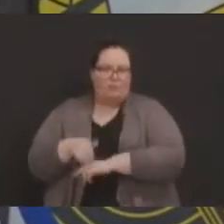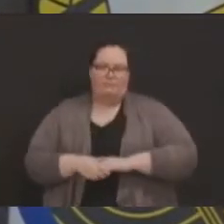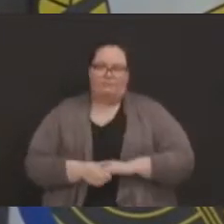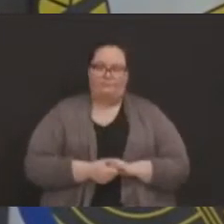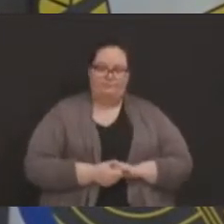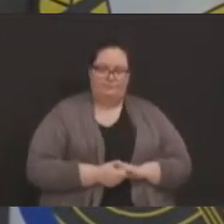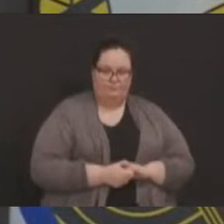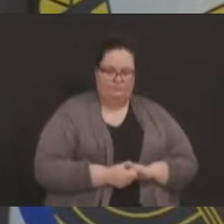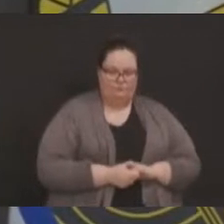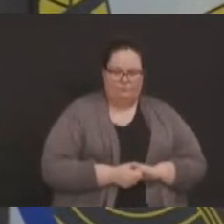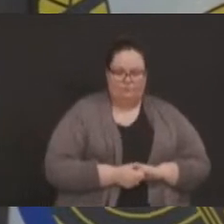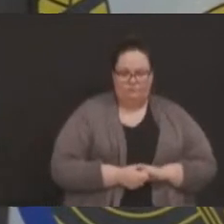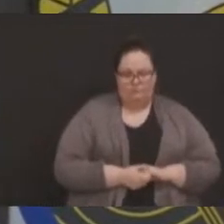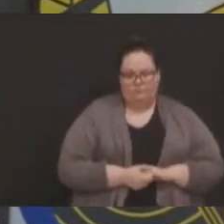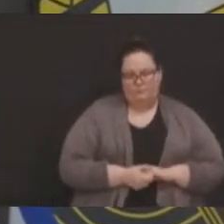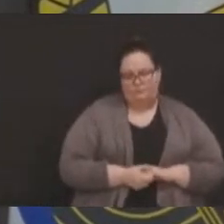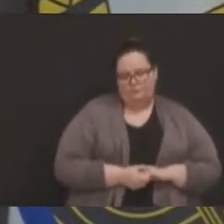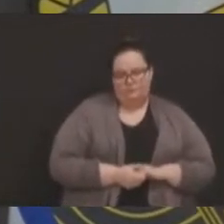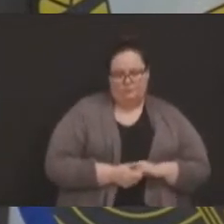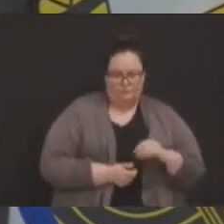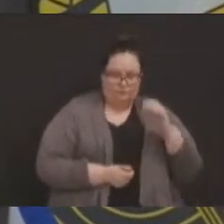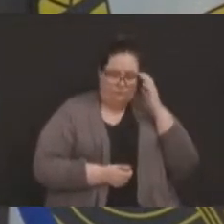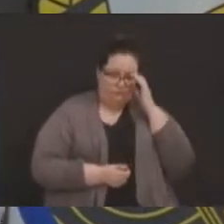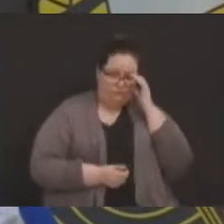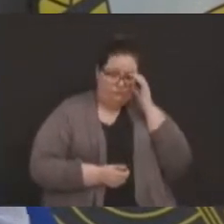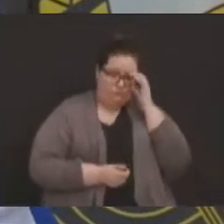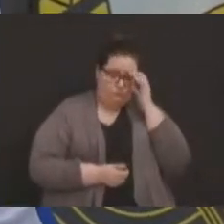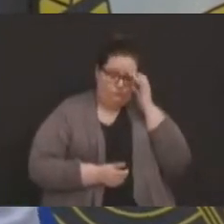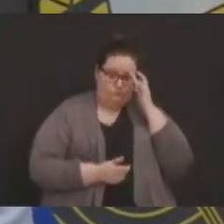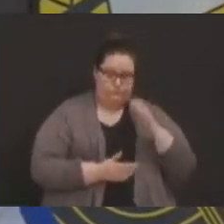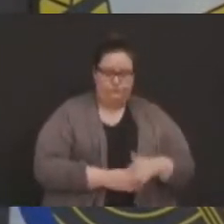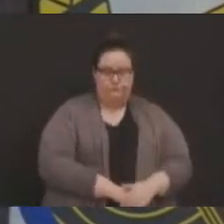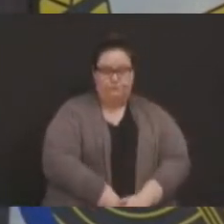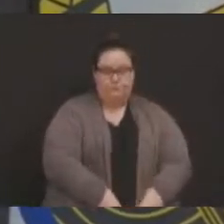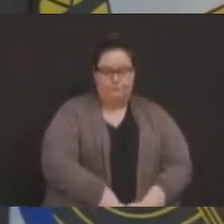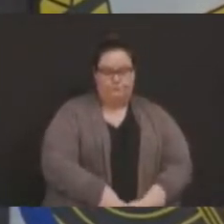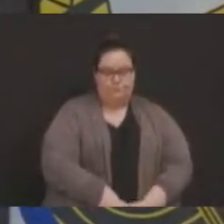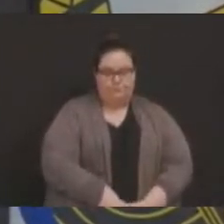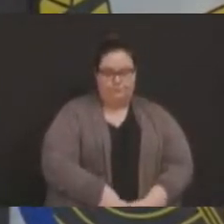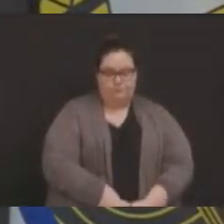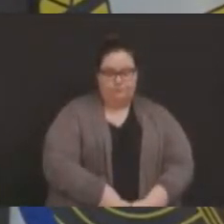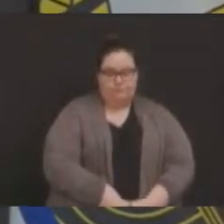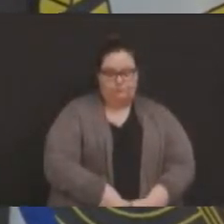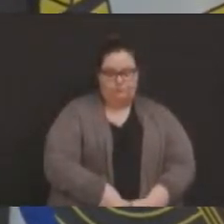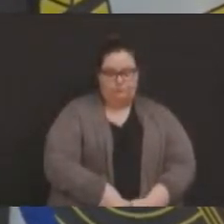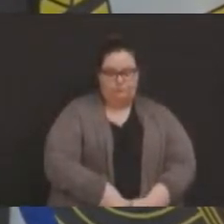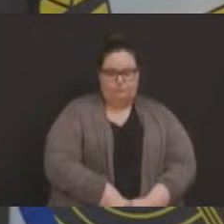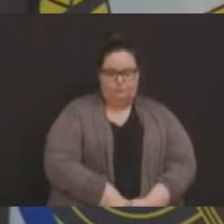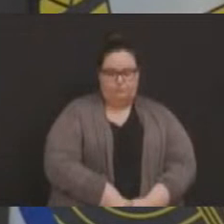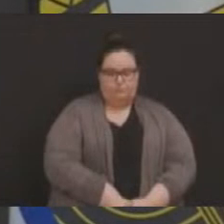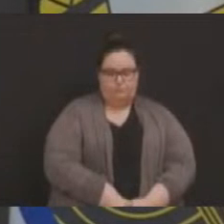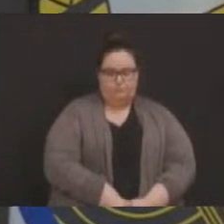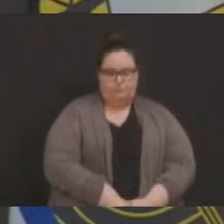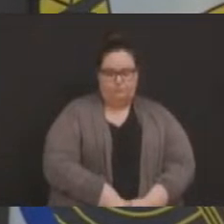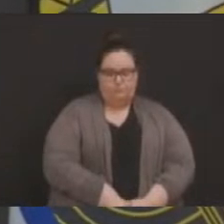So there is a clinic that is being planned shortly. Thank you, Ms. Lyle. Harry Forstall, CBC.